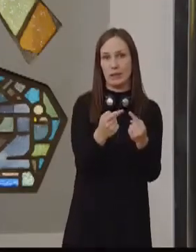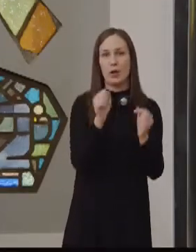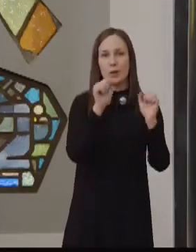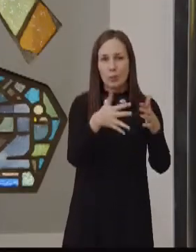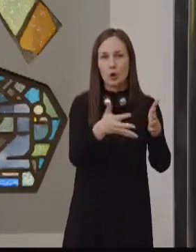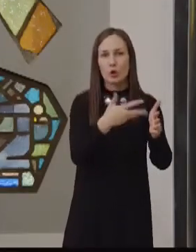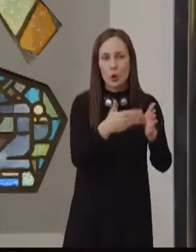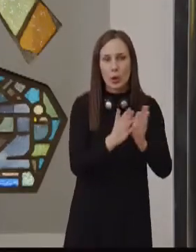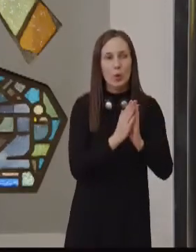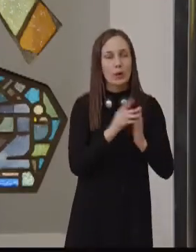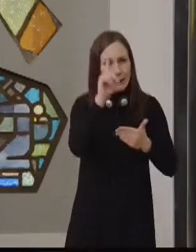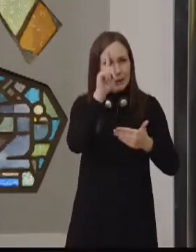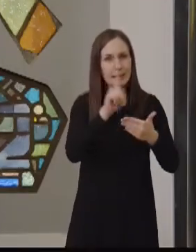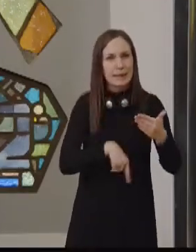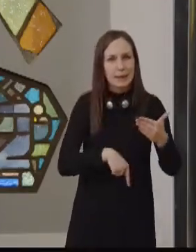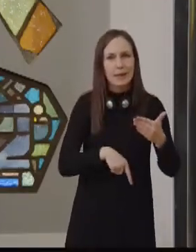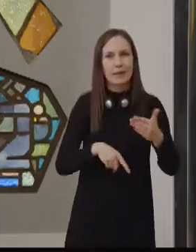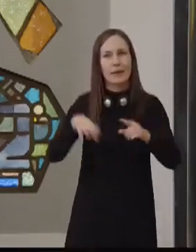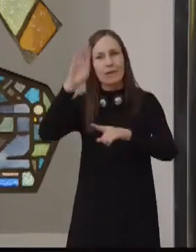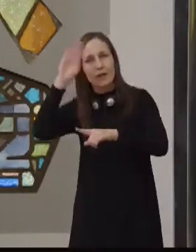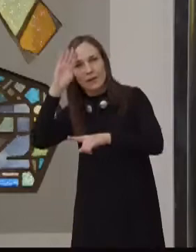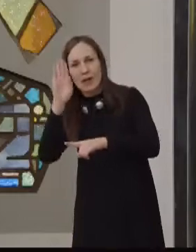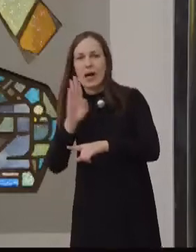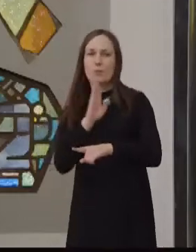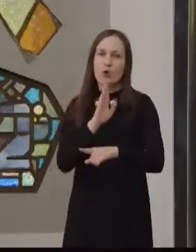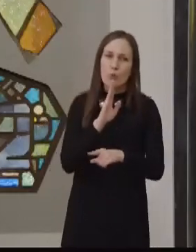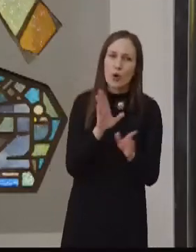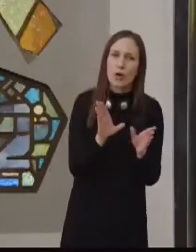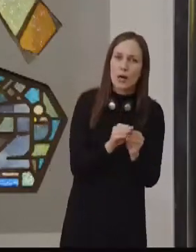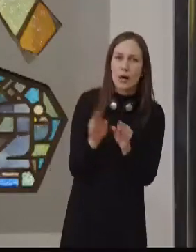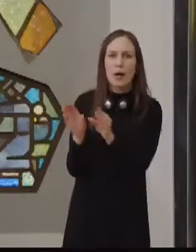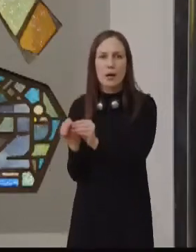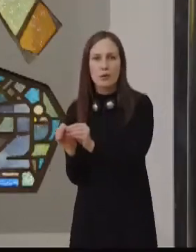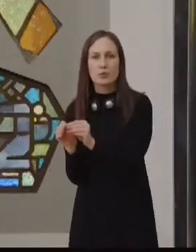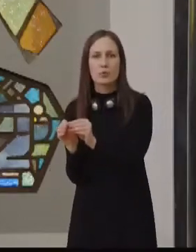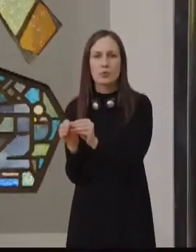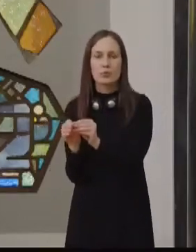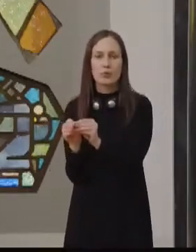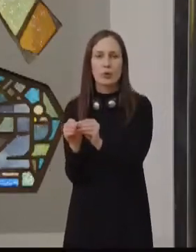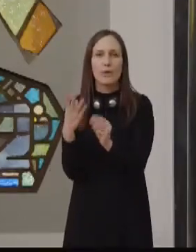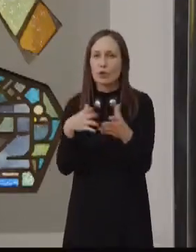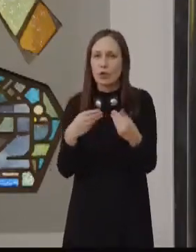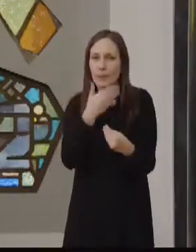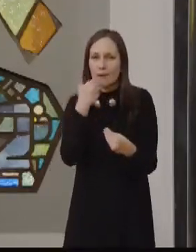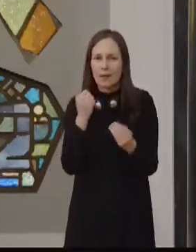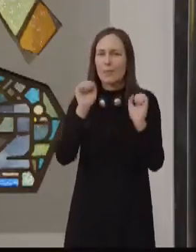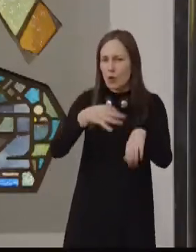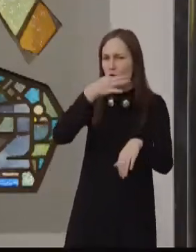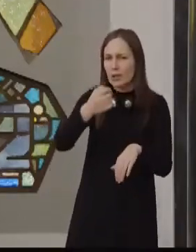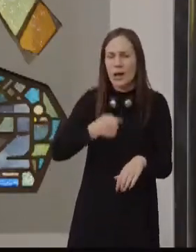to agree. They can be convicted that two same-sex people in